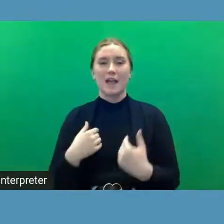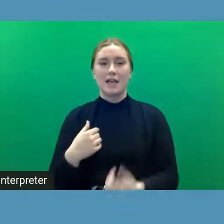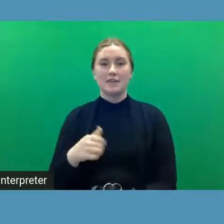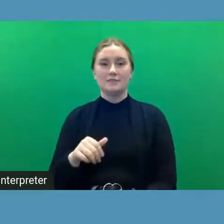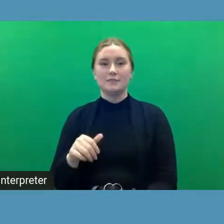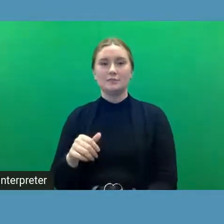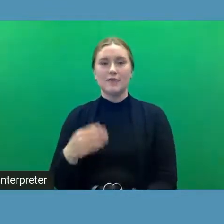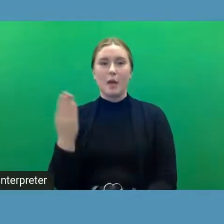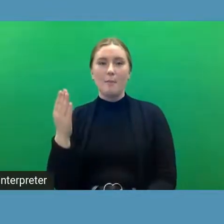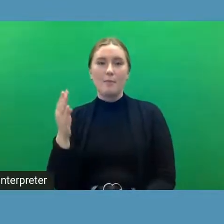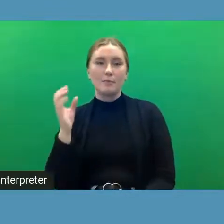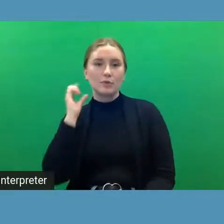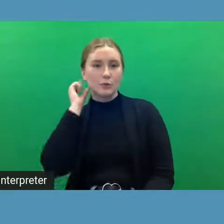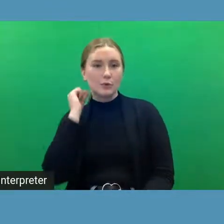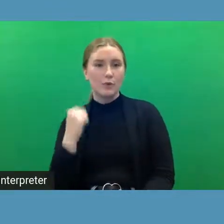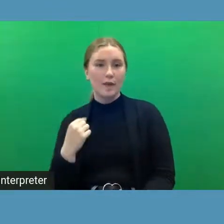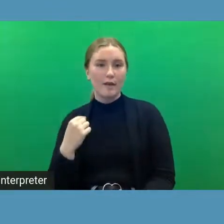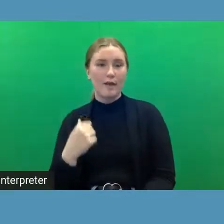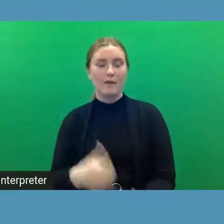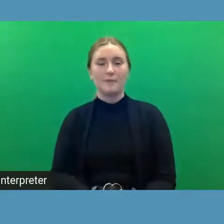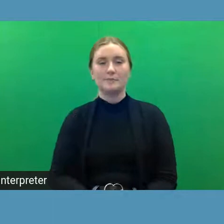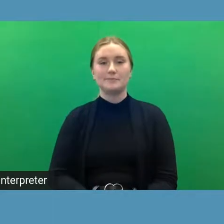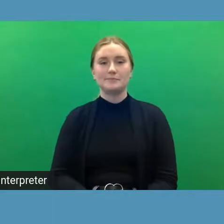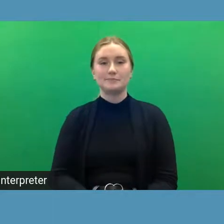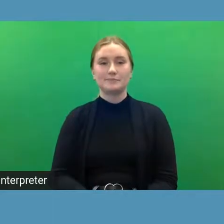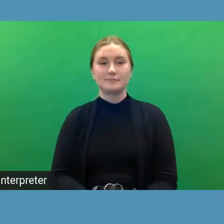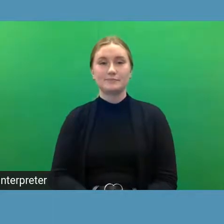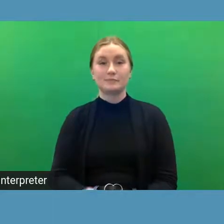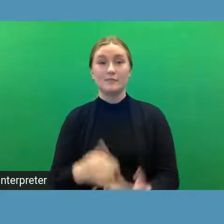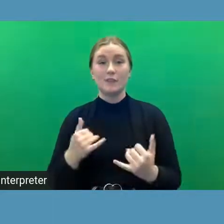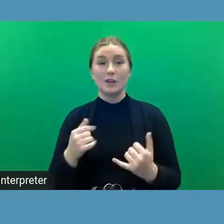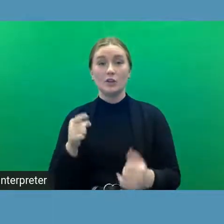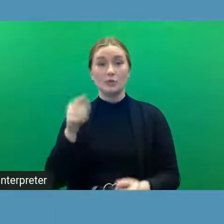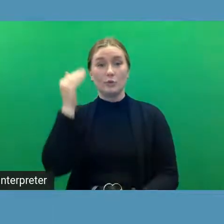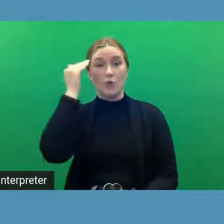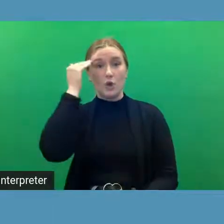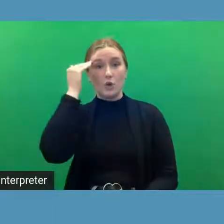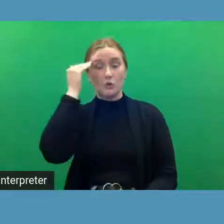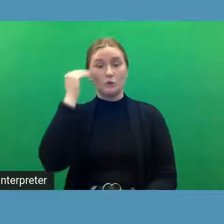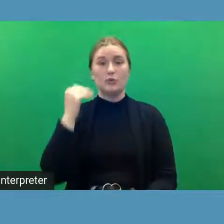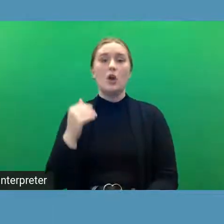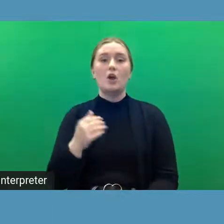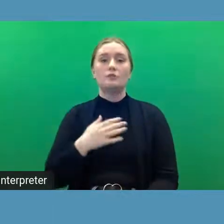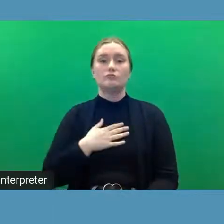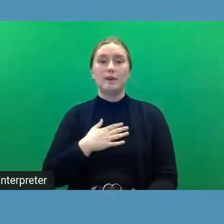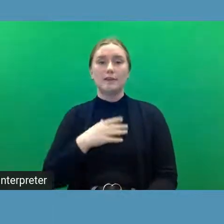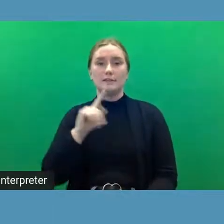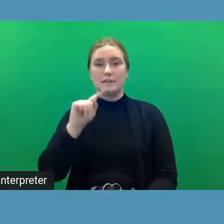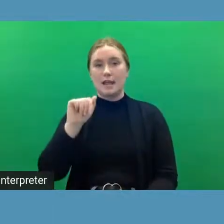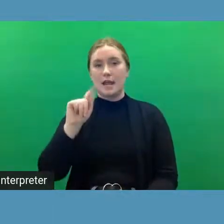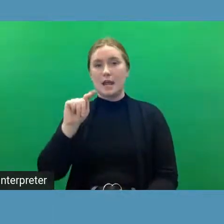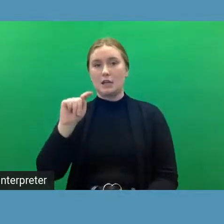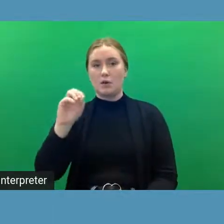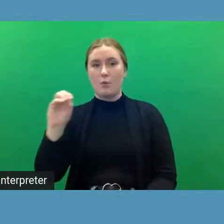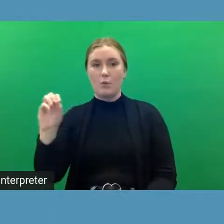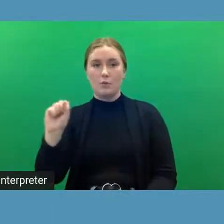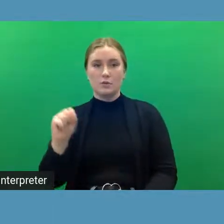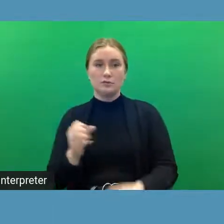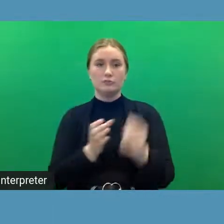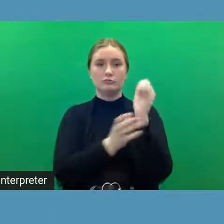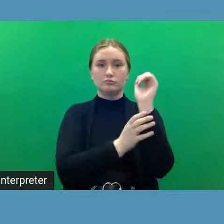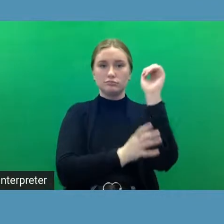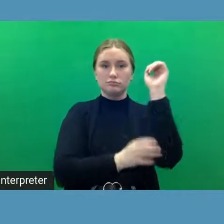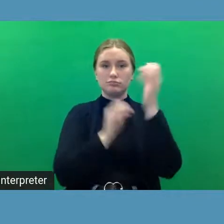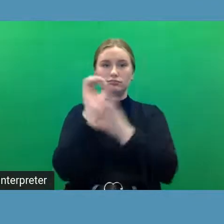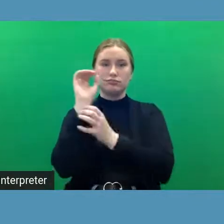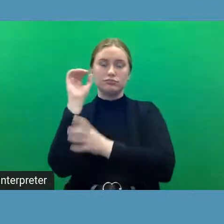might indicate I was a bit punk, and when I gesture, you might notice tattoos on my arms affirming that suspicion.